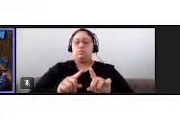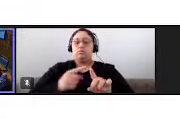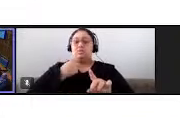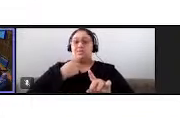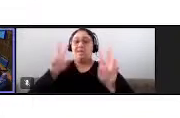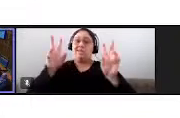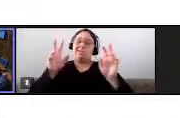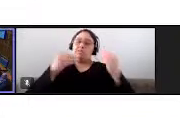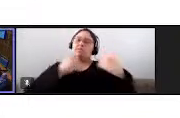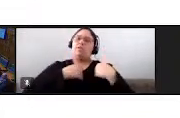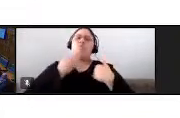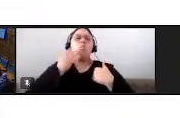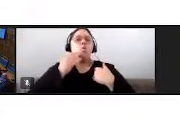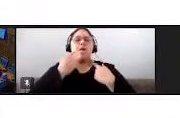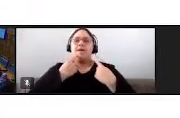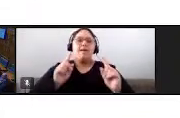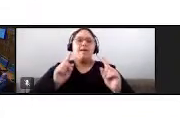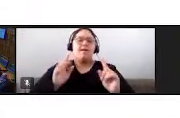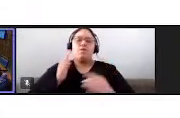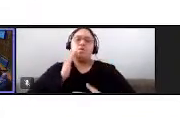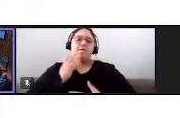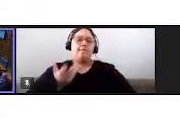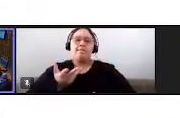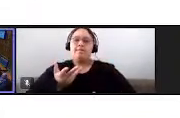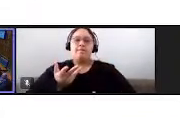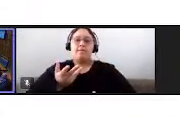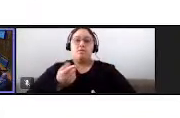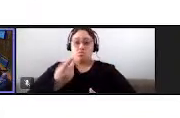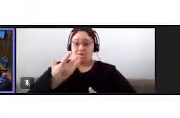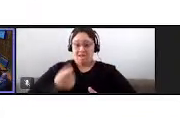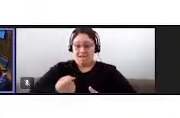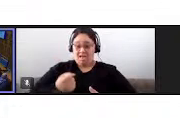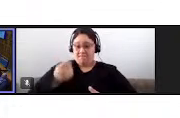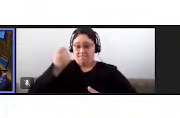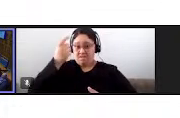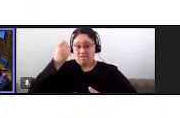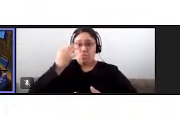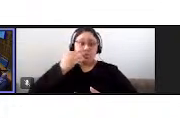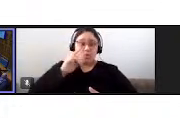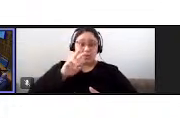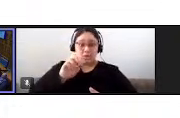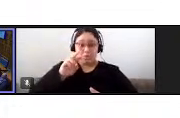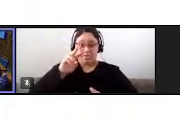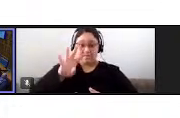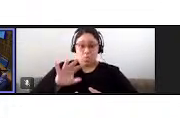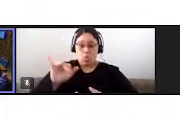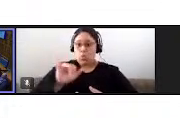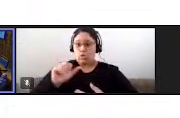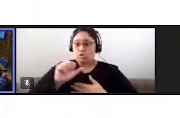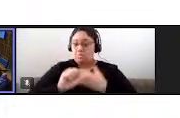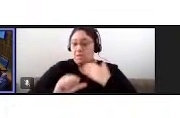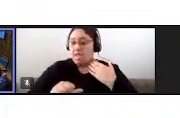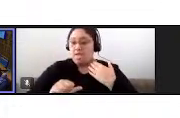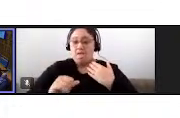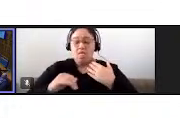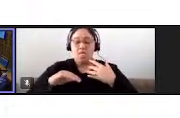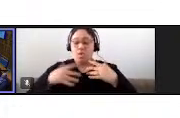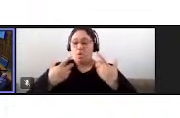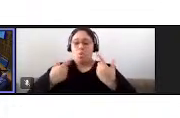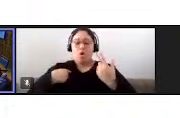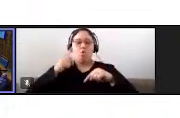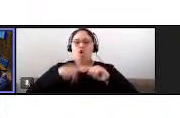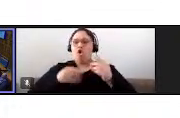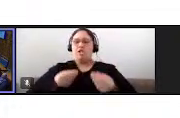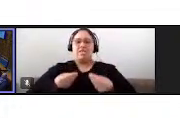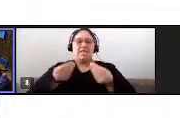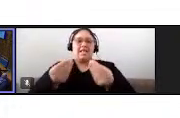When will that be? Do you have a clue of 2024, which month, or because you cannot